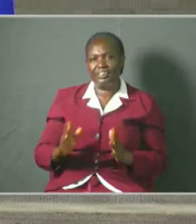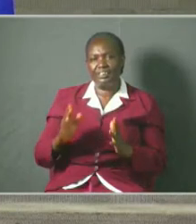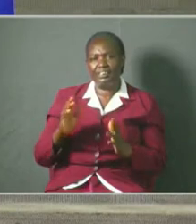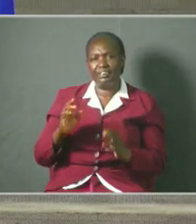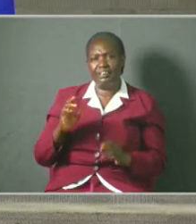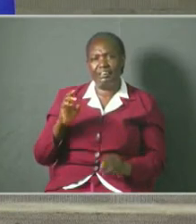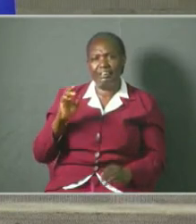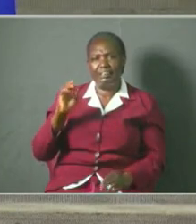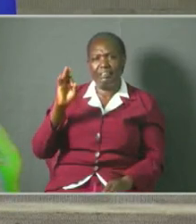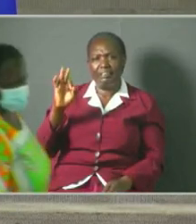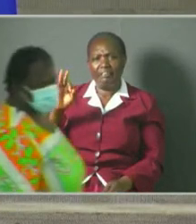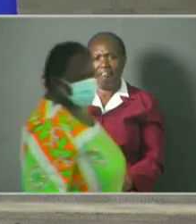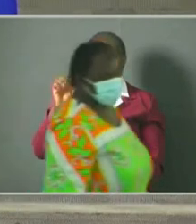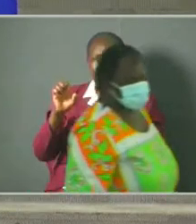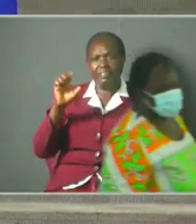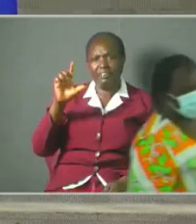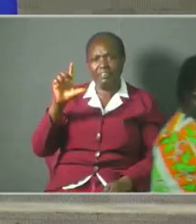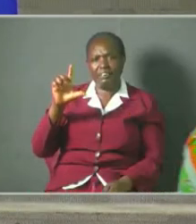Teacher Maslin.